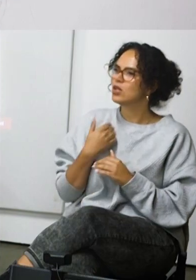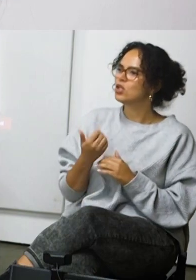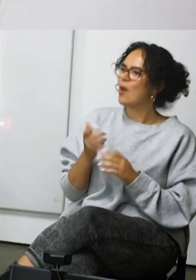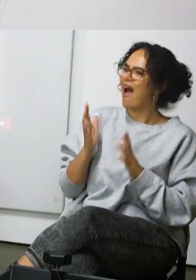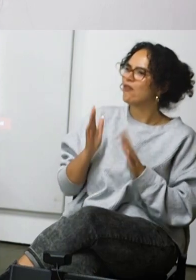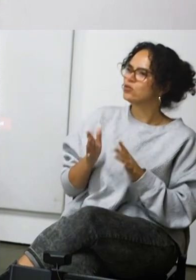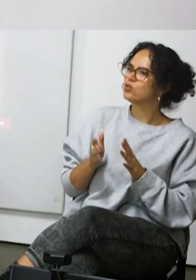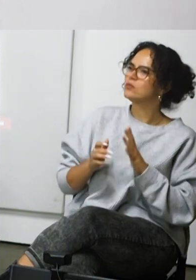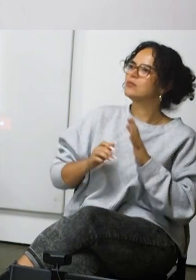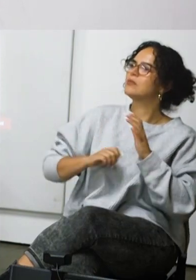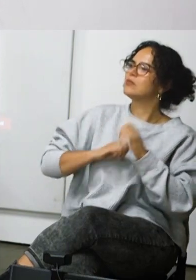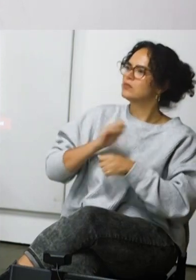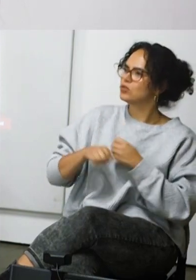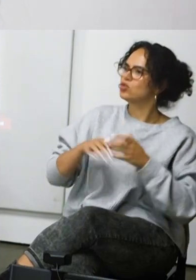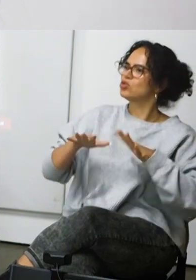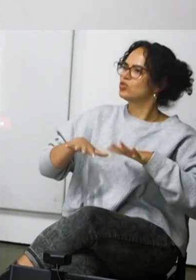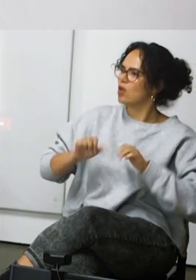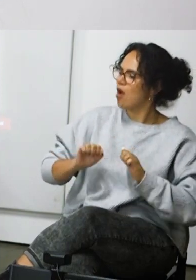actually